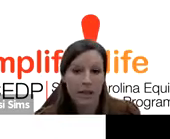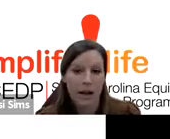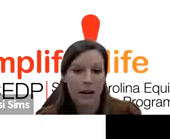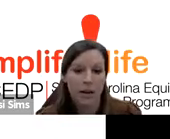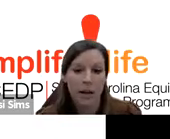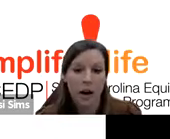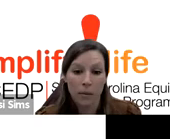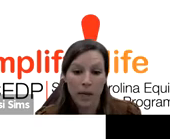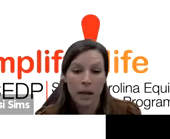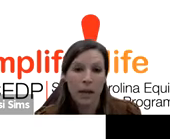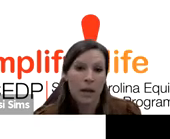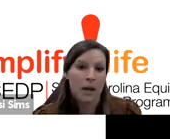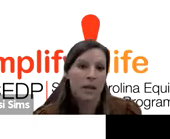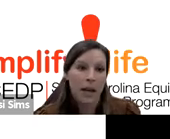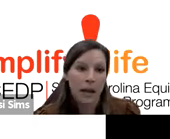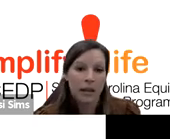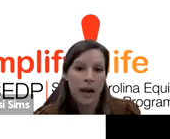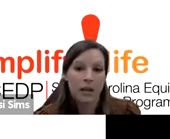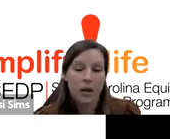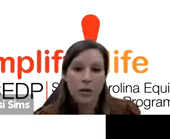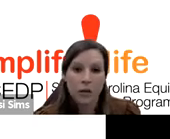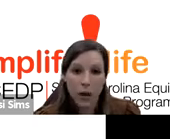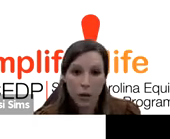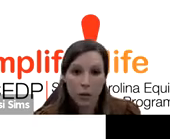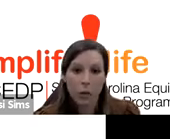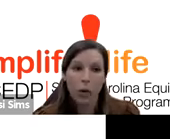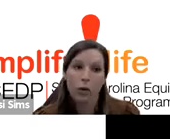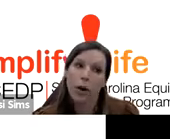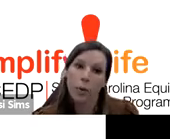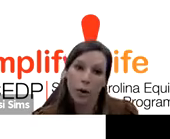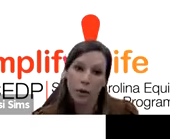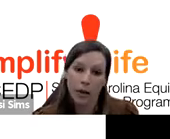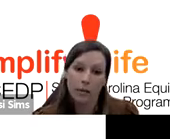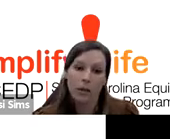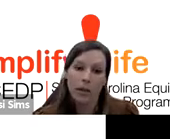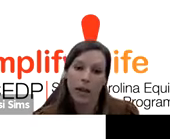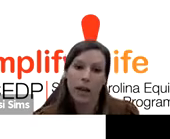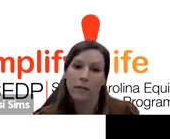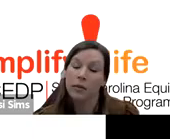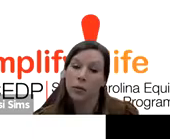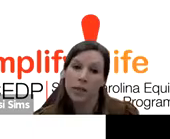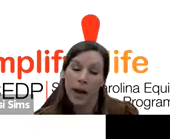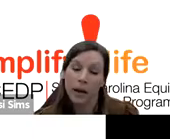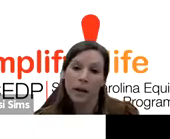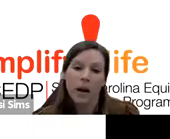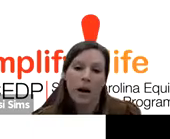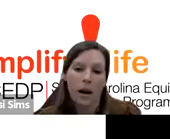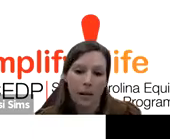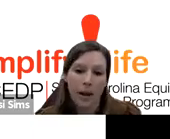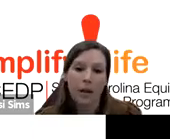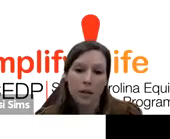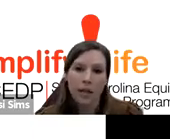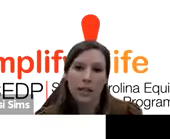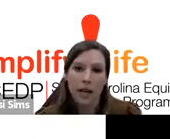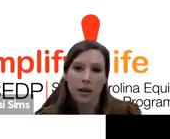larynx is a very common thing that those folks will order through our program so that they can have their voice